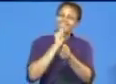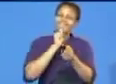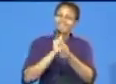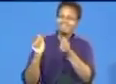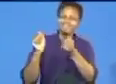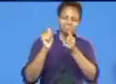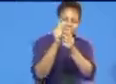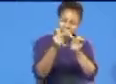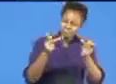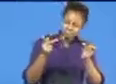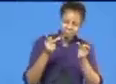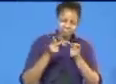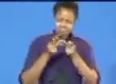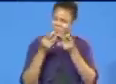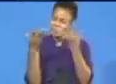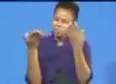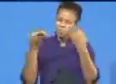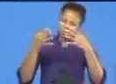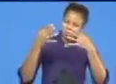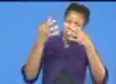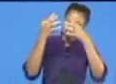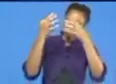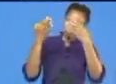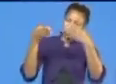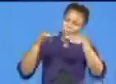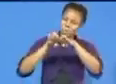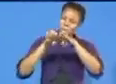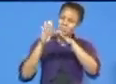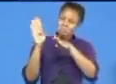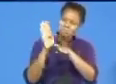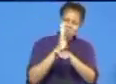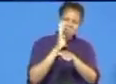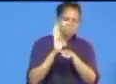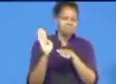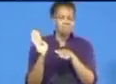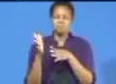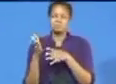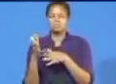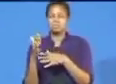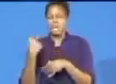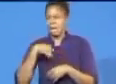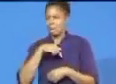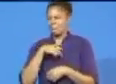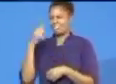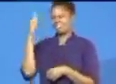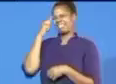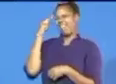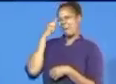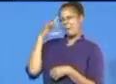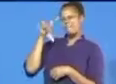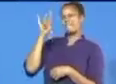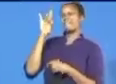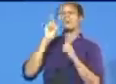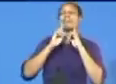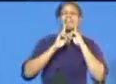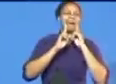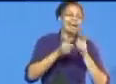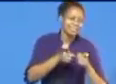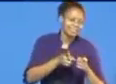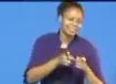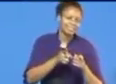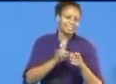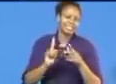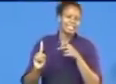planes and shut down our businesses. And when we thought we found an answer,